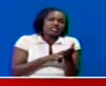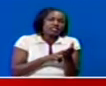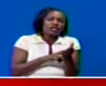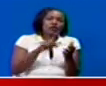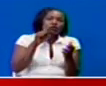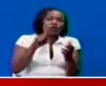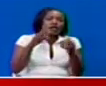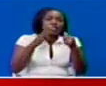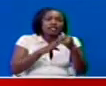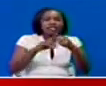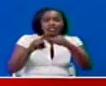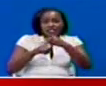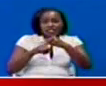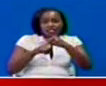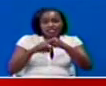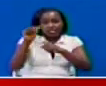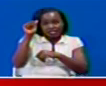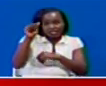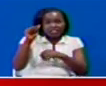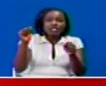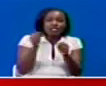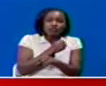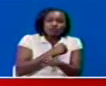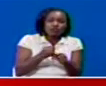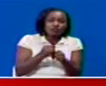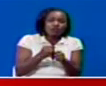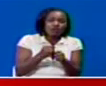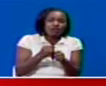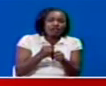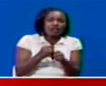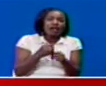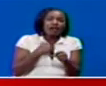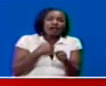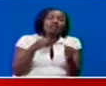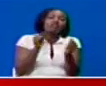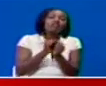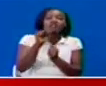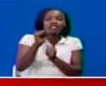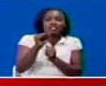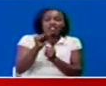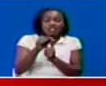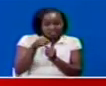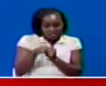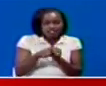196 straight A's. They couldn't actually produce 15 this year.